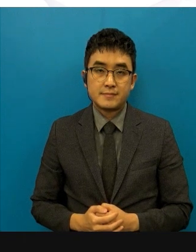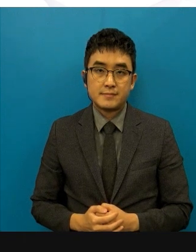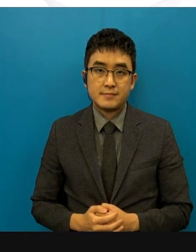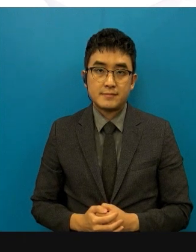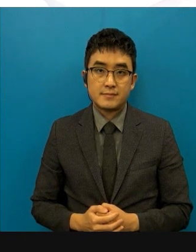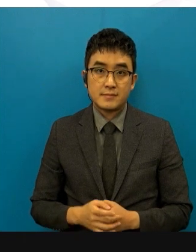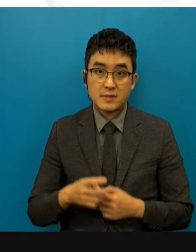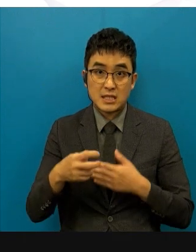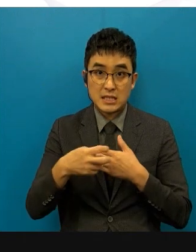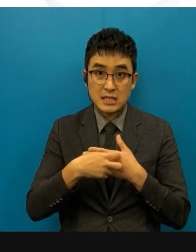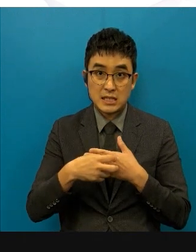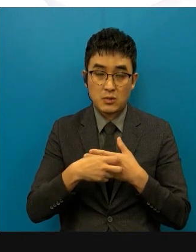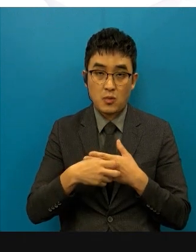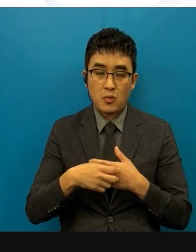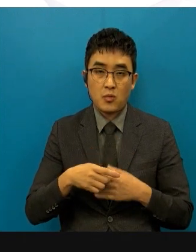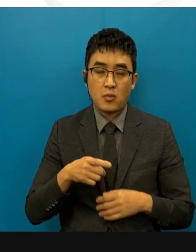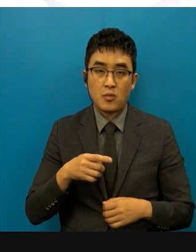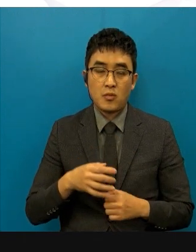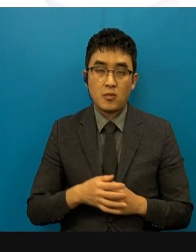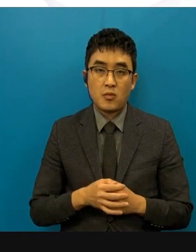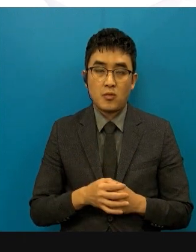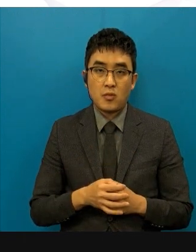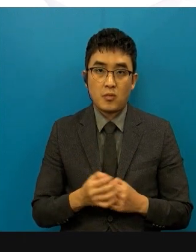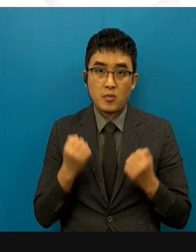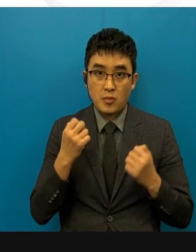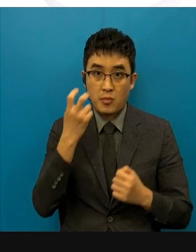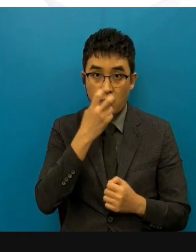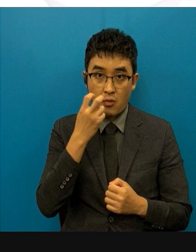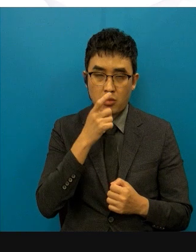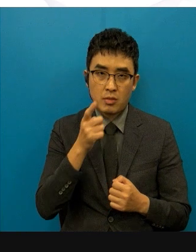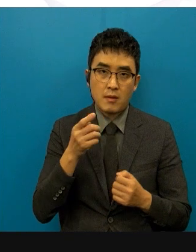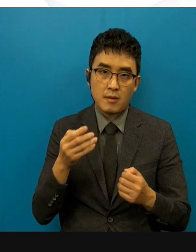has a dark side. That is the